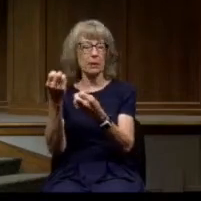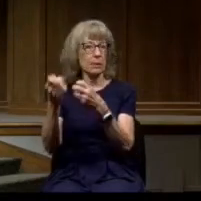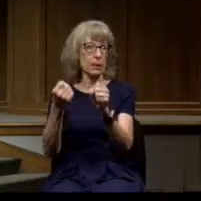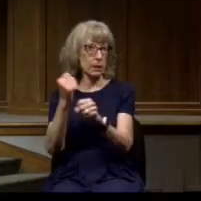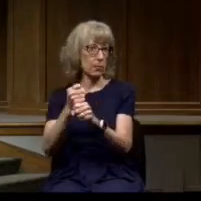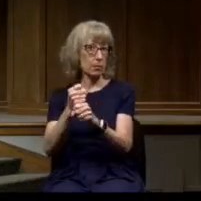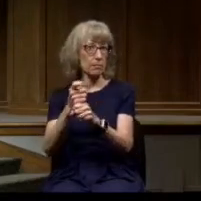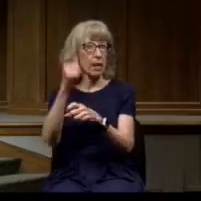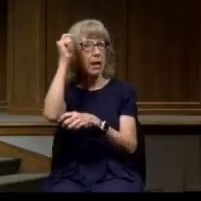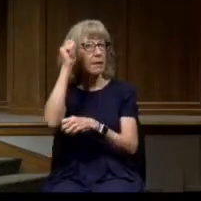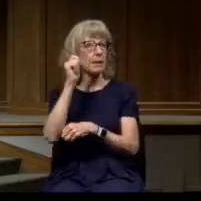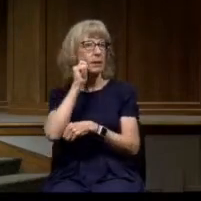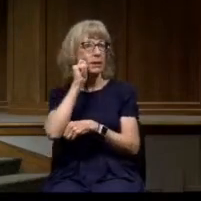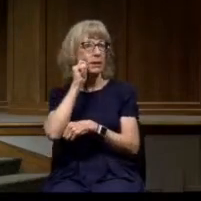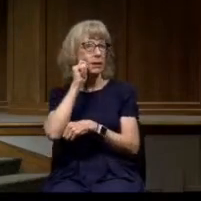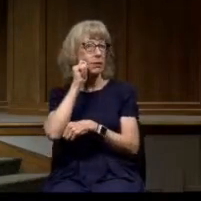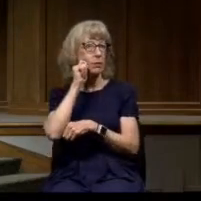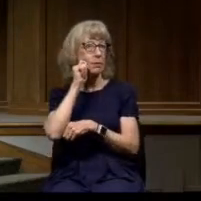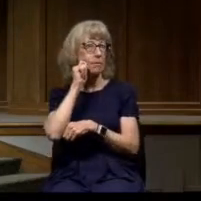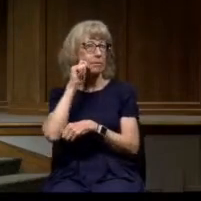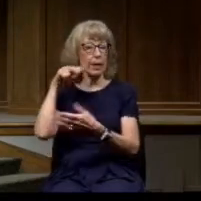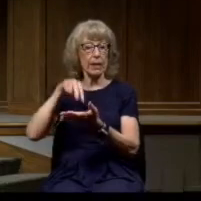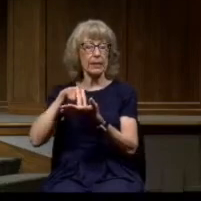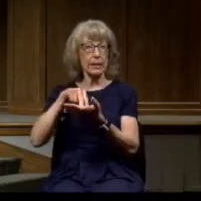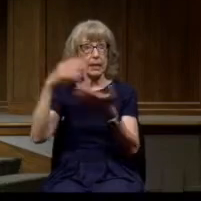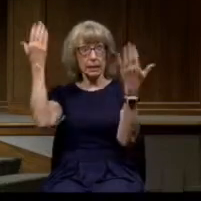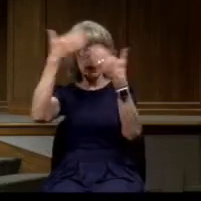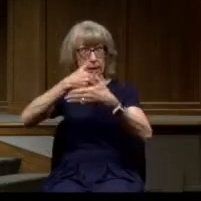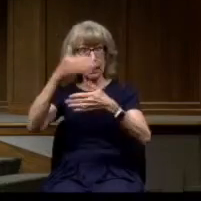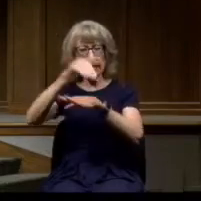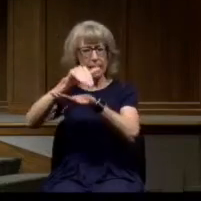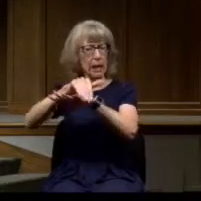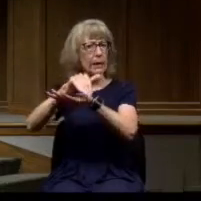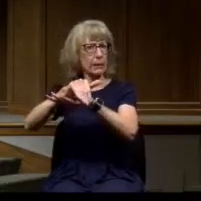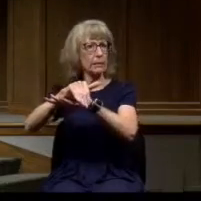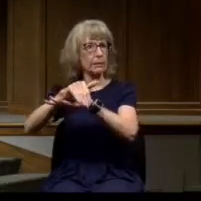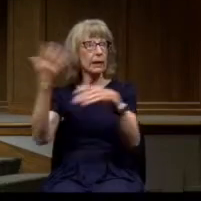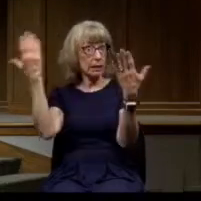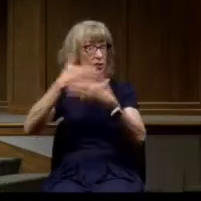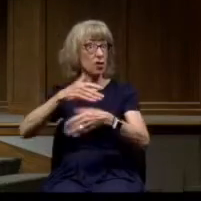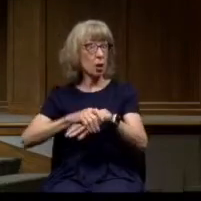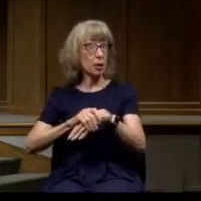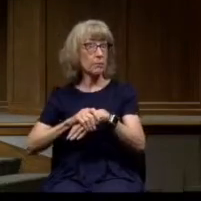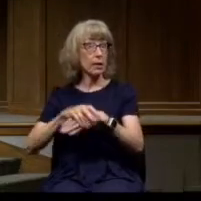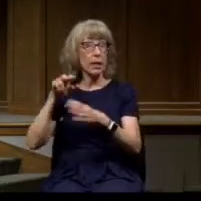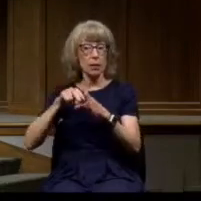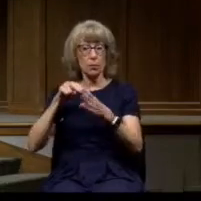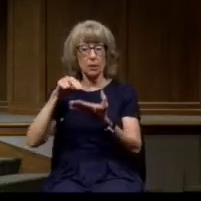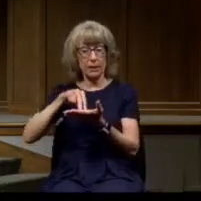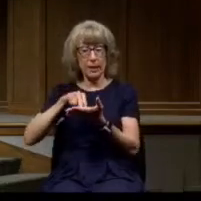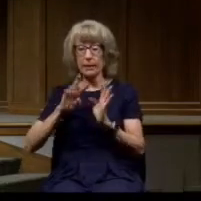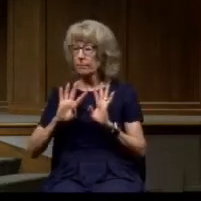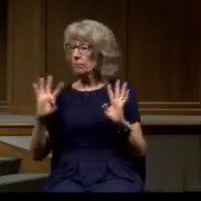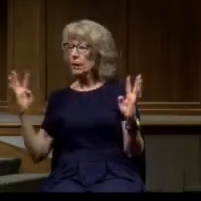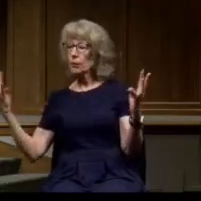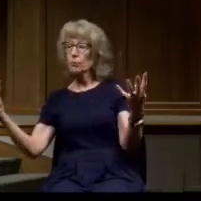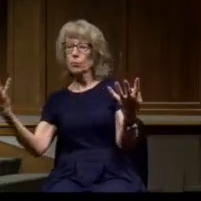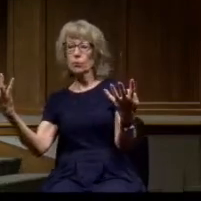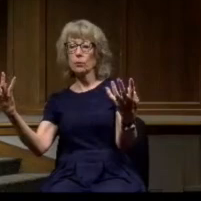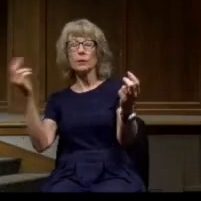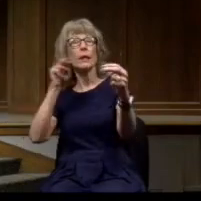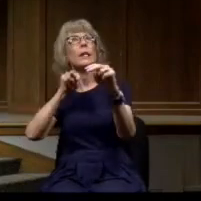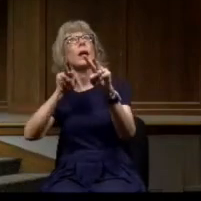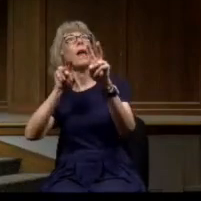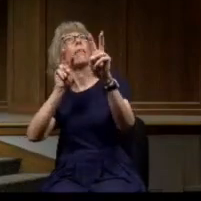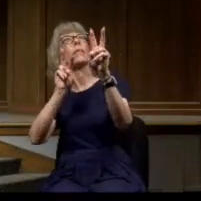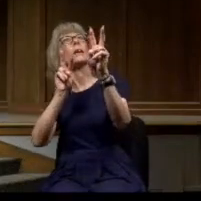we sing songs, and we look up, and you can see the stars, and you can see them really, really well. In fact, you can see them a lot better in the middle of